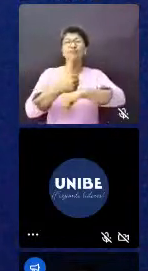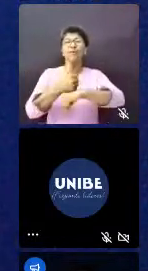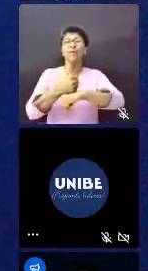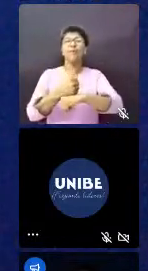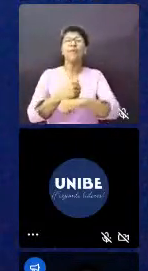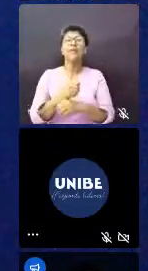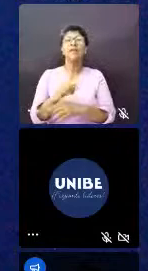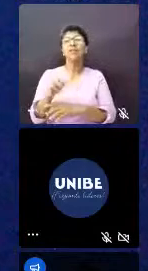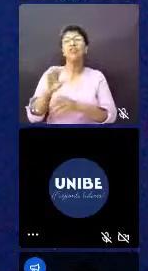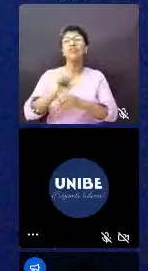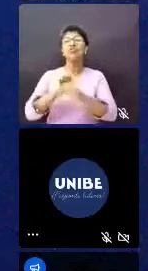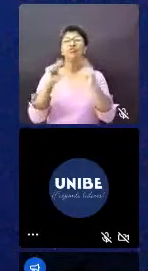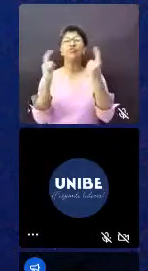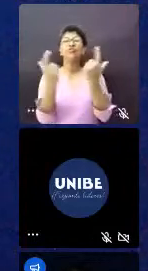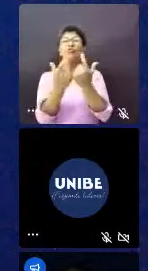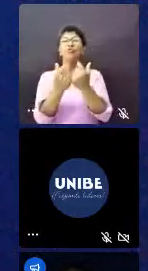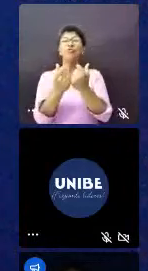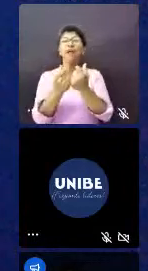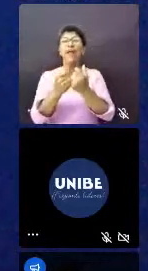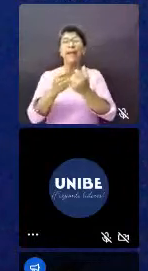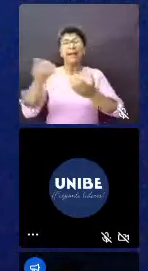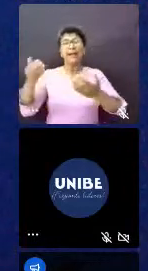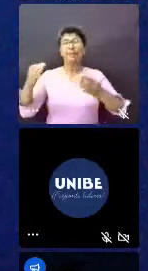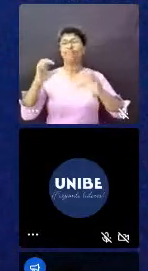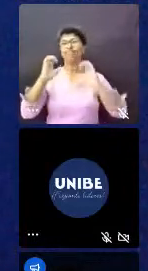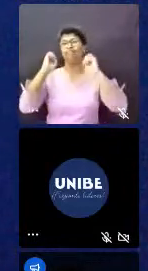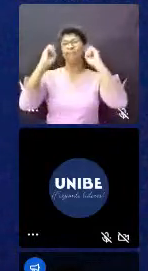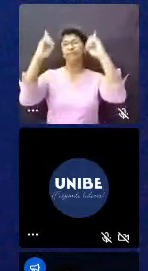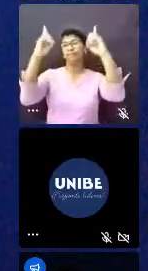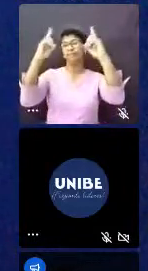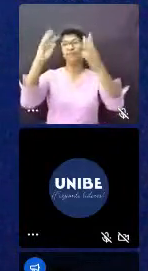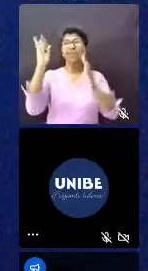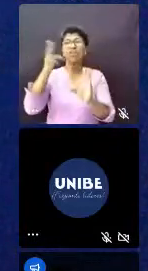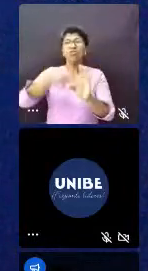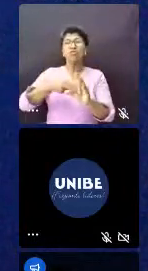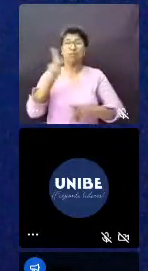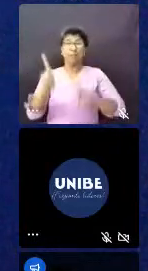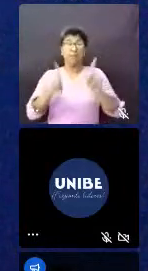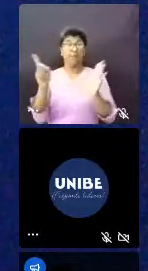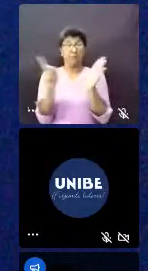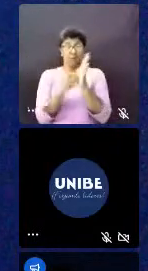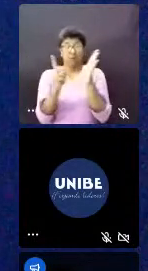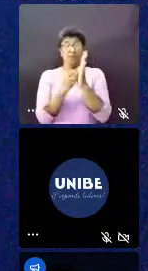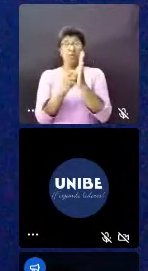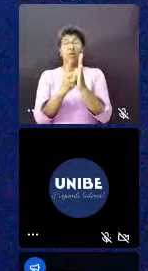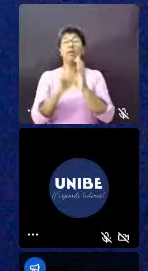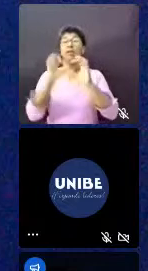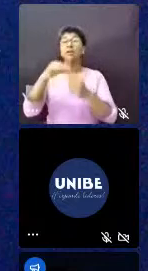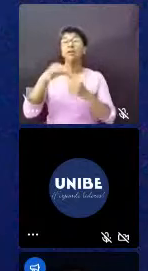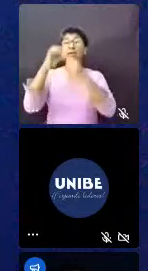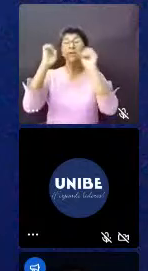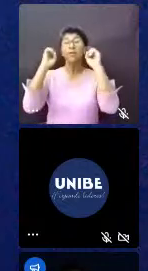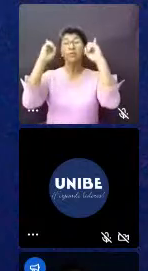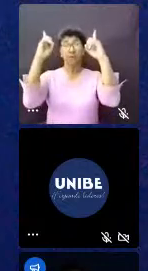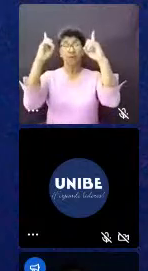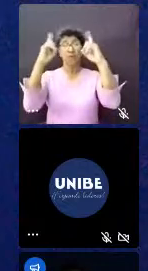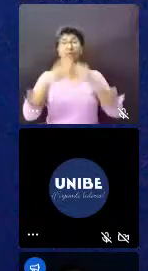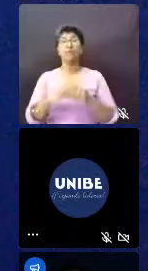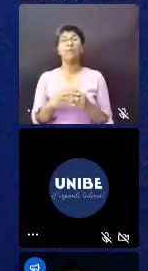Chair on Social and Academic Inclusion for People with Disabilities and Special Education Needs.